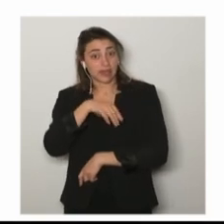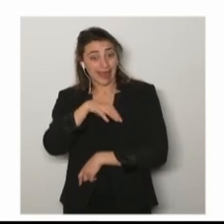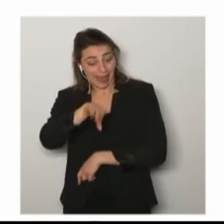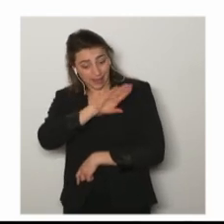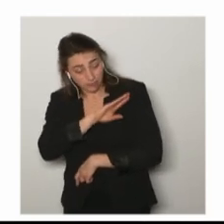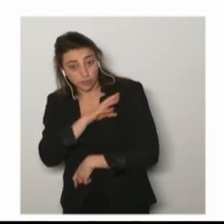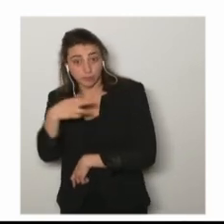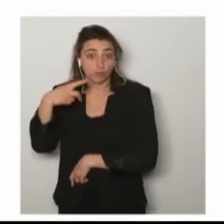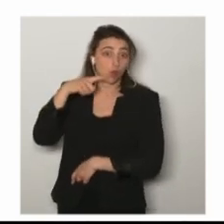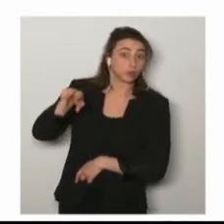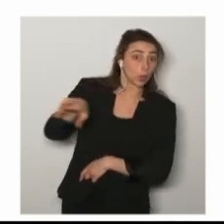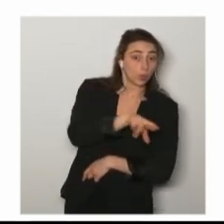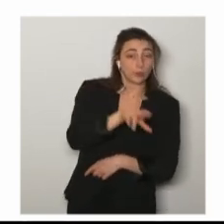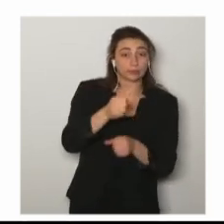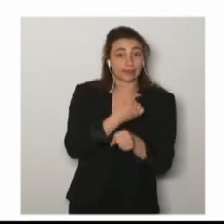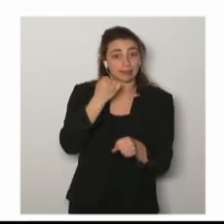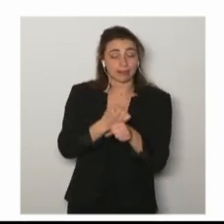during the French presidency,